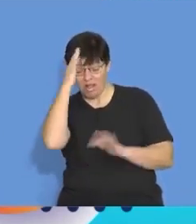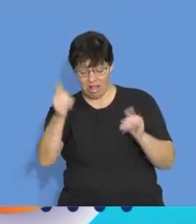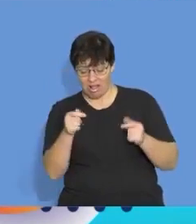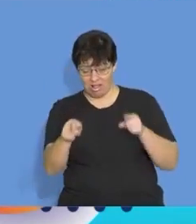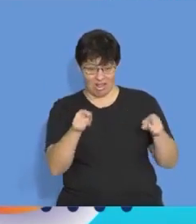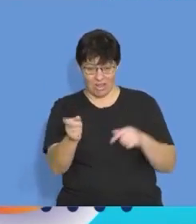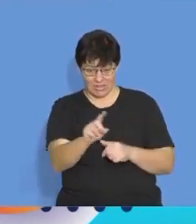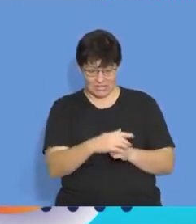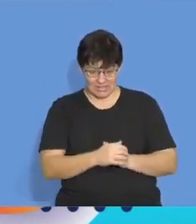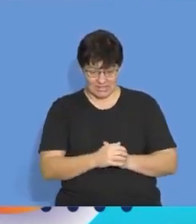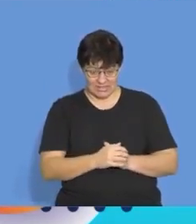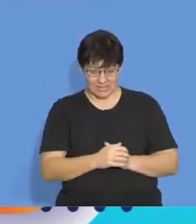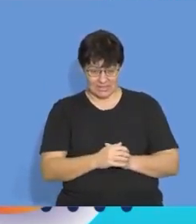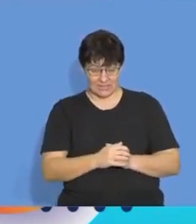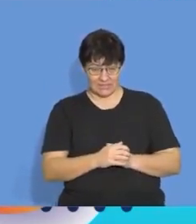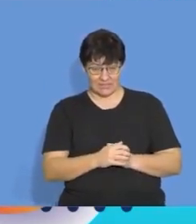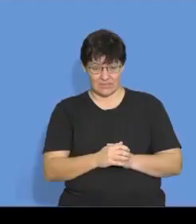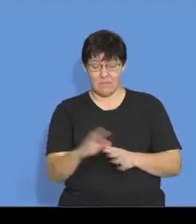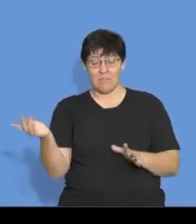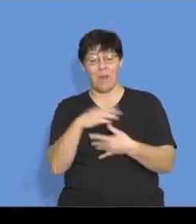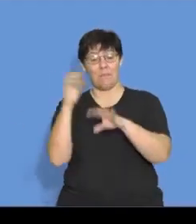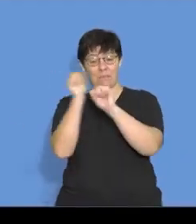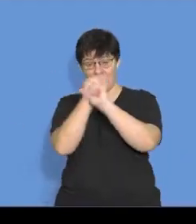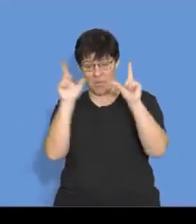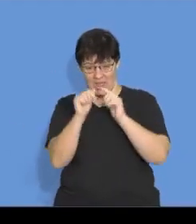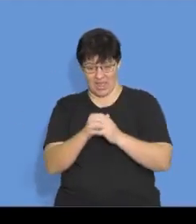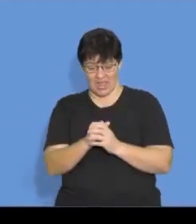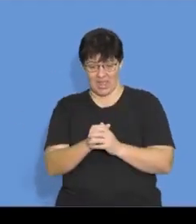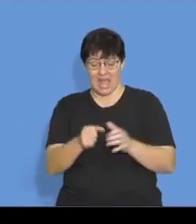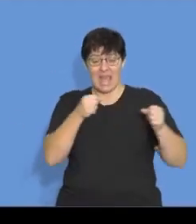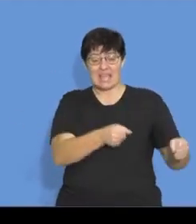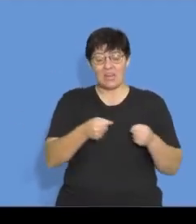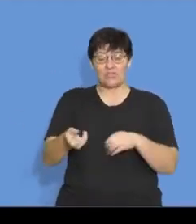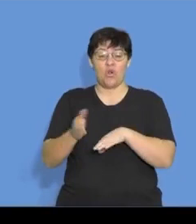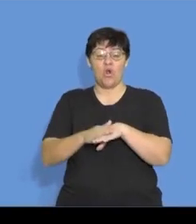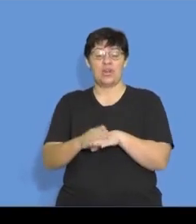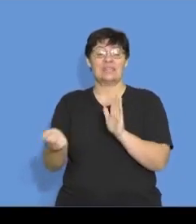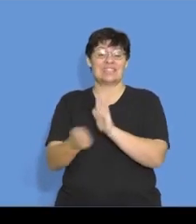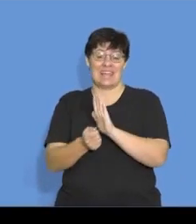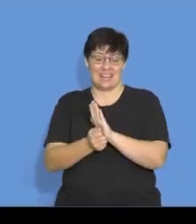here. Beware of carriage on sales.